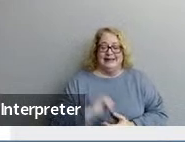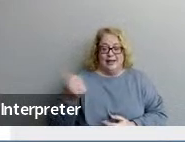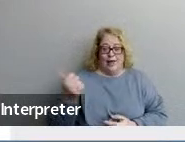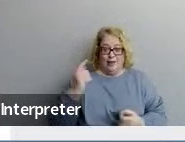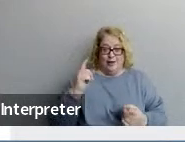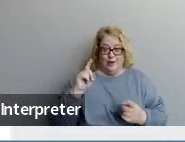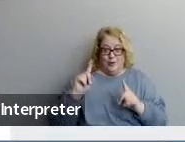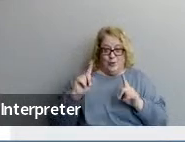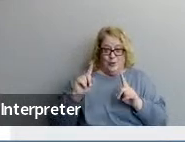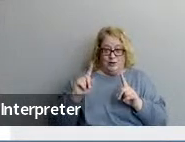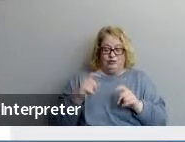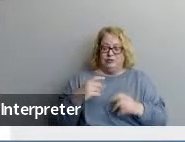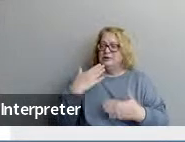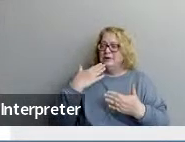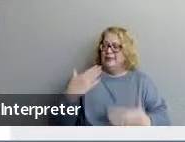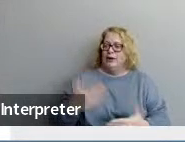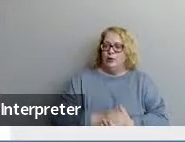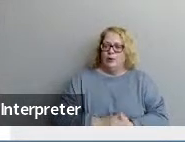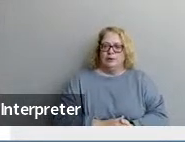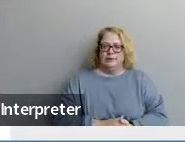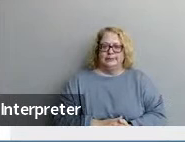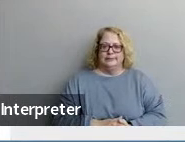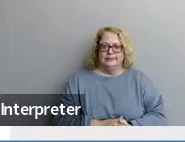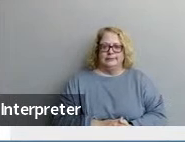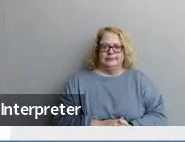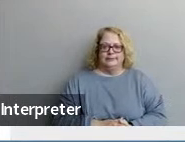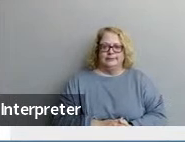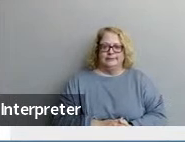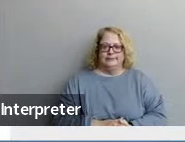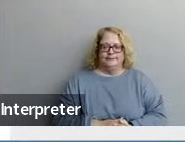Any other questions? Thank you.